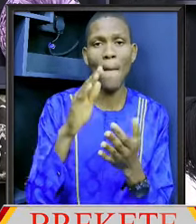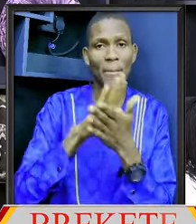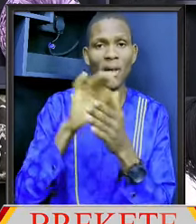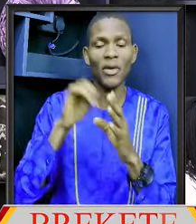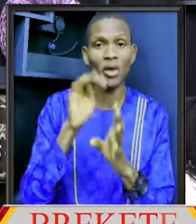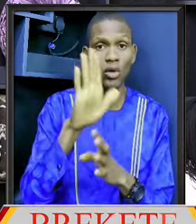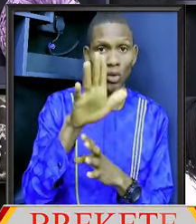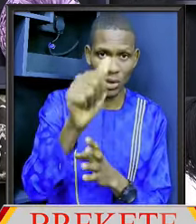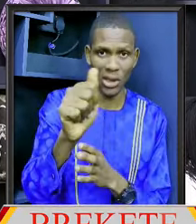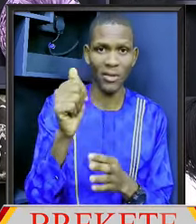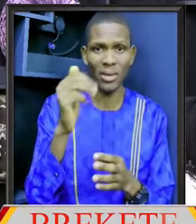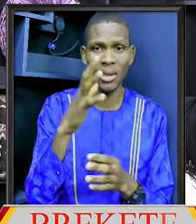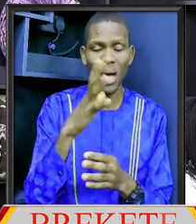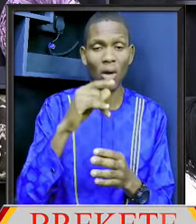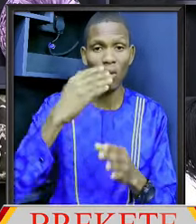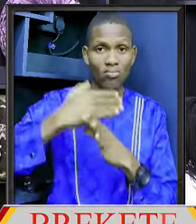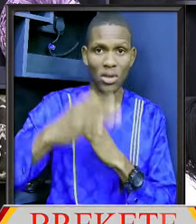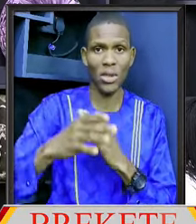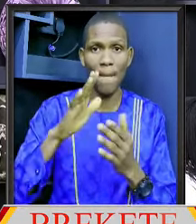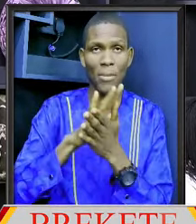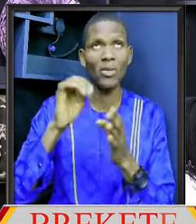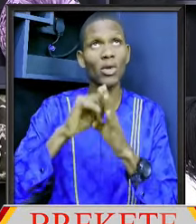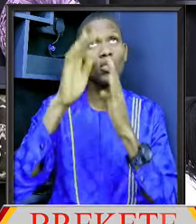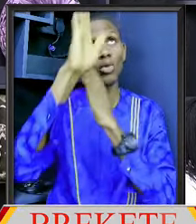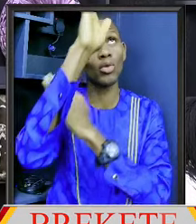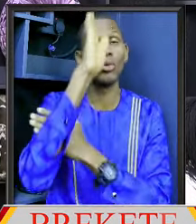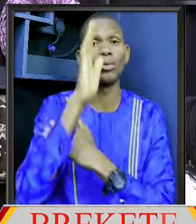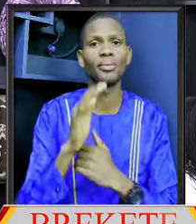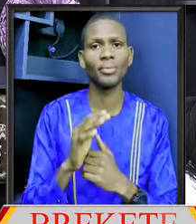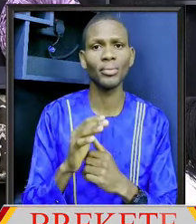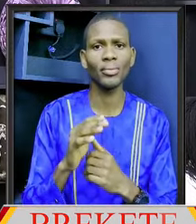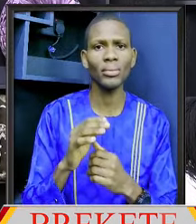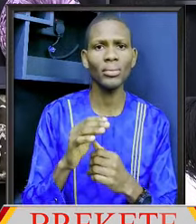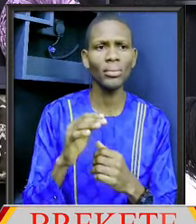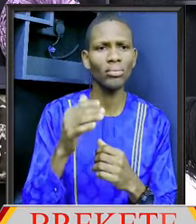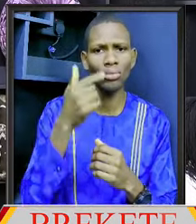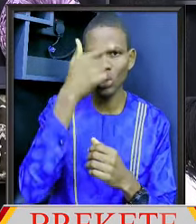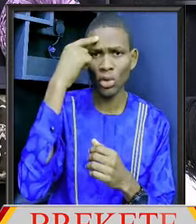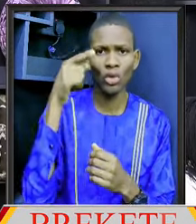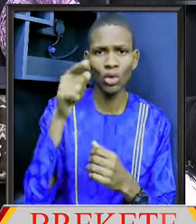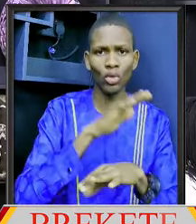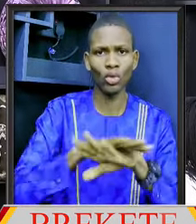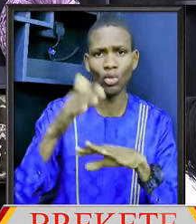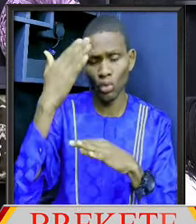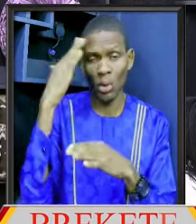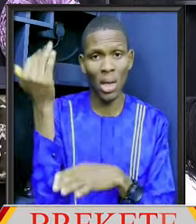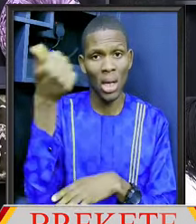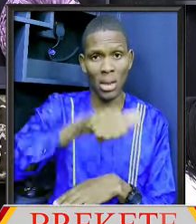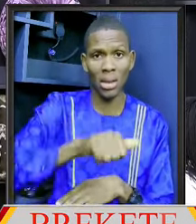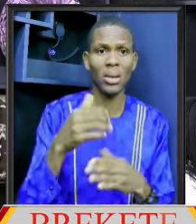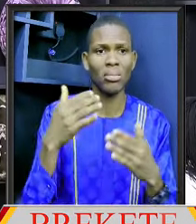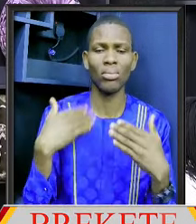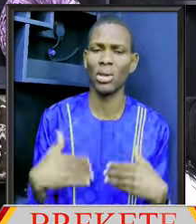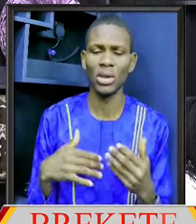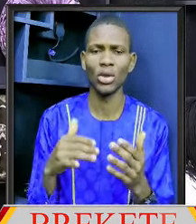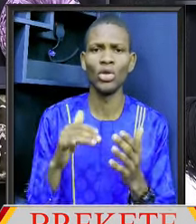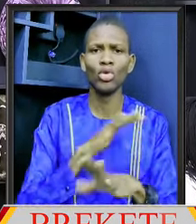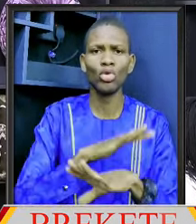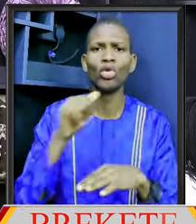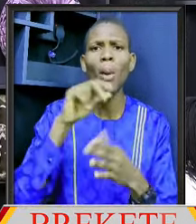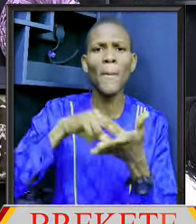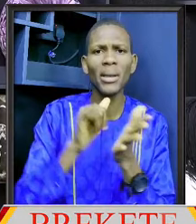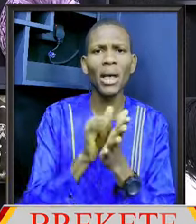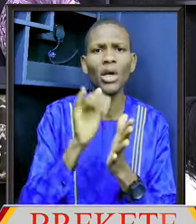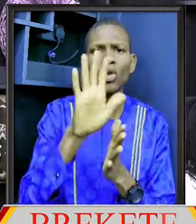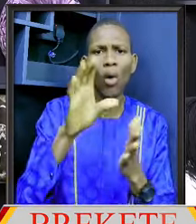in yourself and absolutely believe in your God, because you no know anybody, does not mean that your